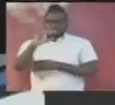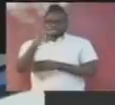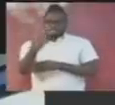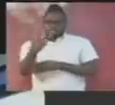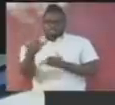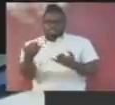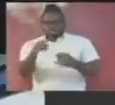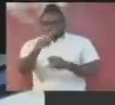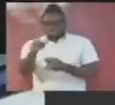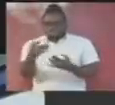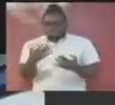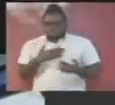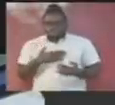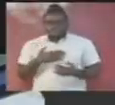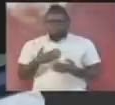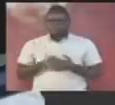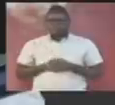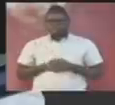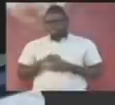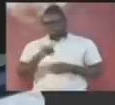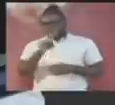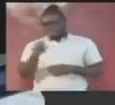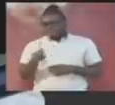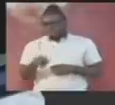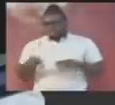Hi, morning. This question is for the Minister.